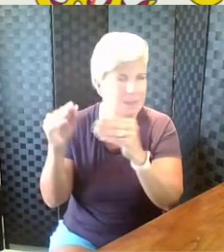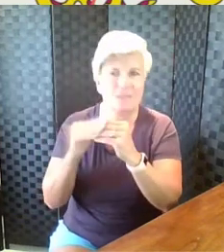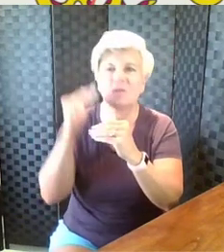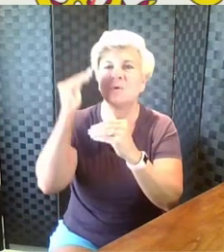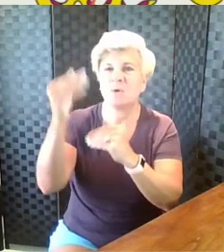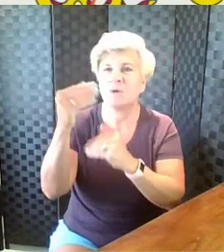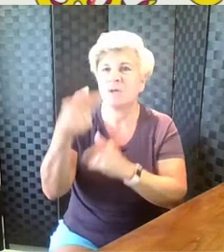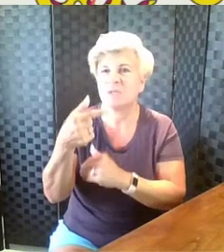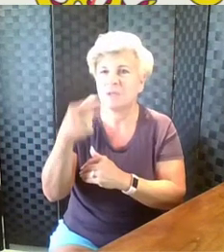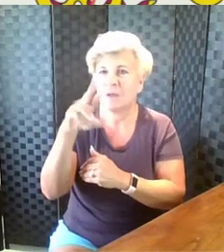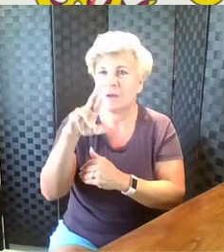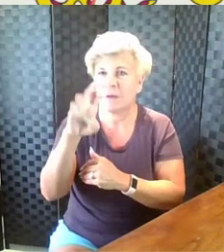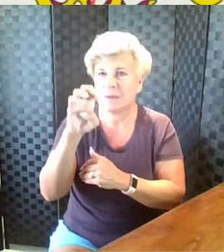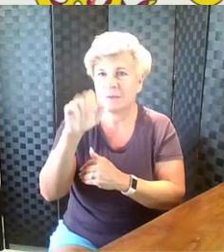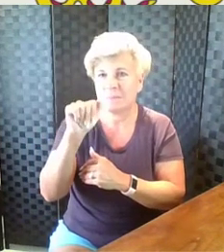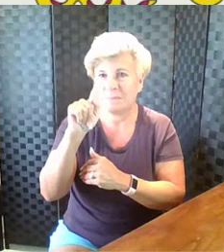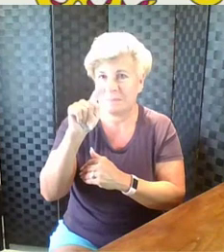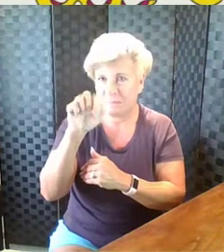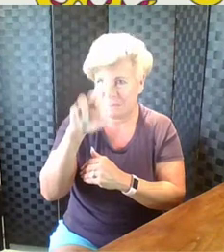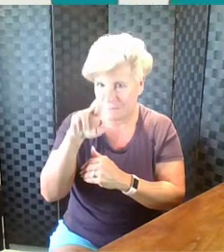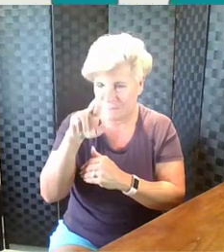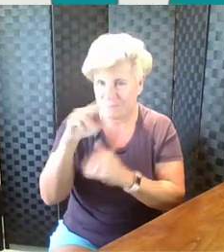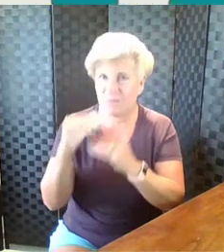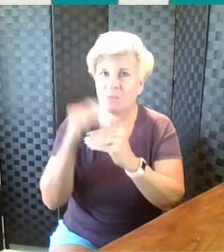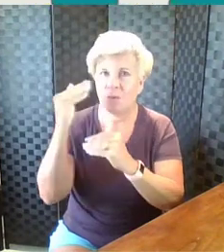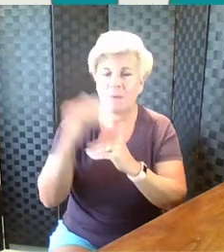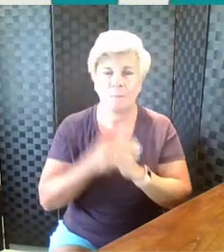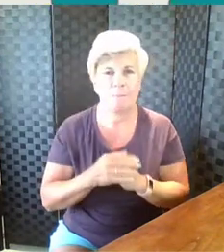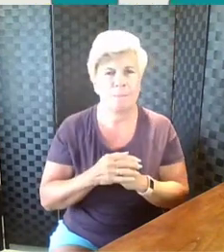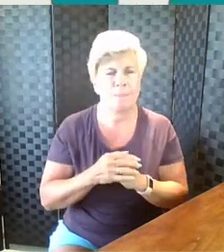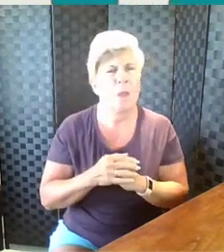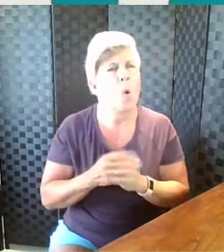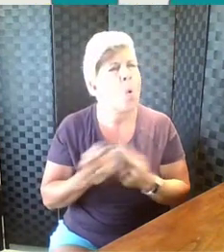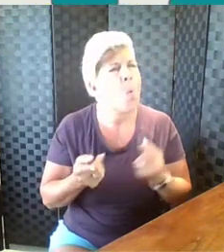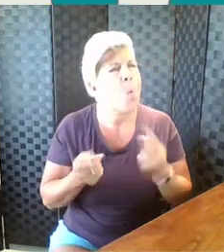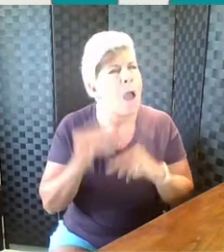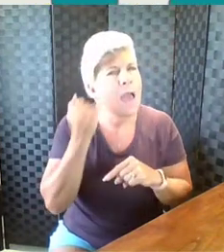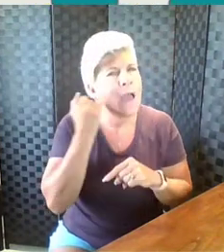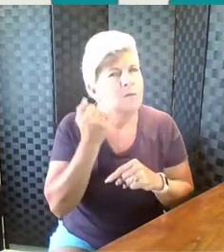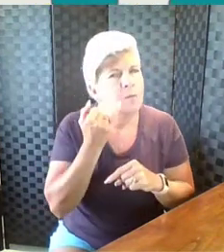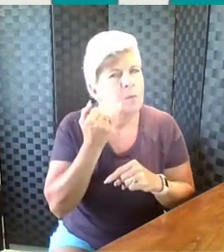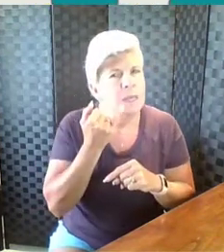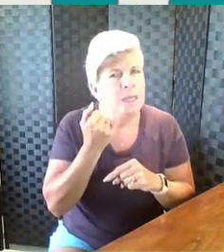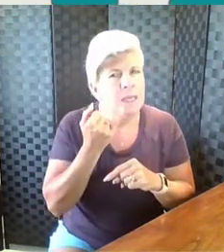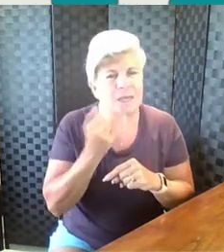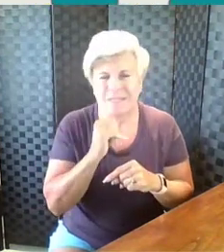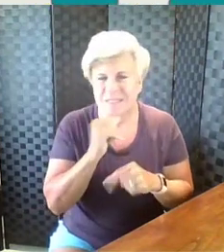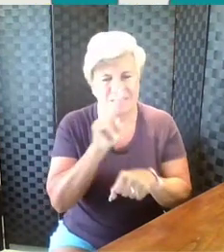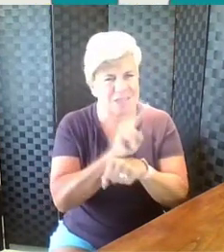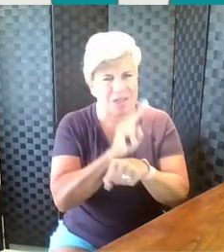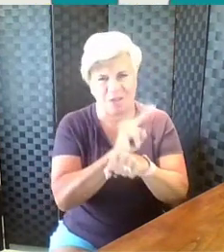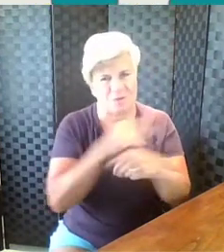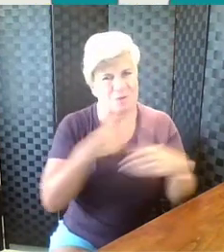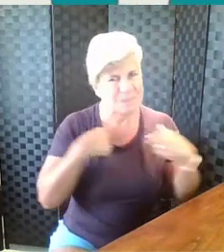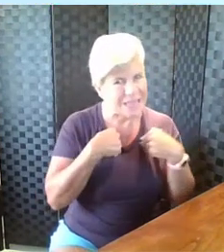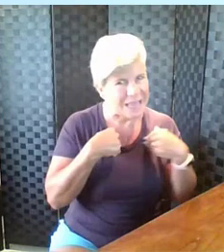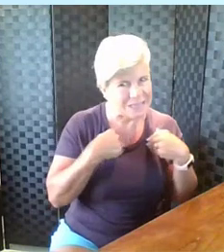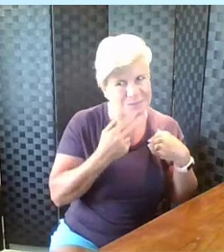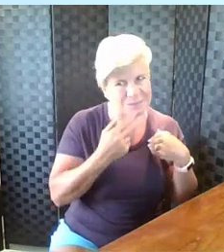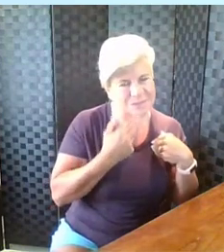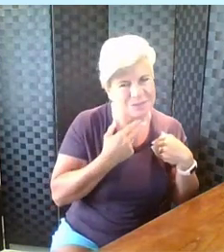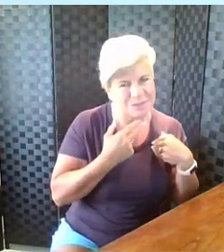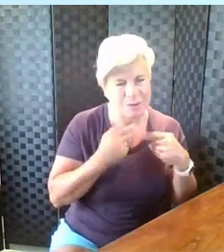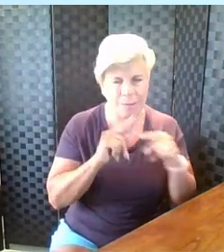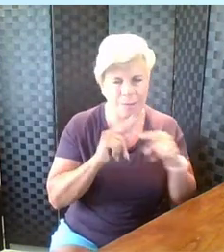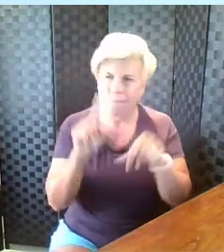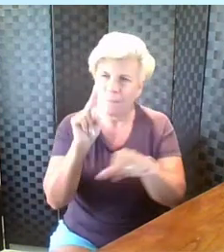greater. Now, what happens when we switch away from the cute animals and jump into something that you might have